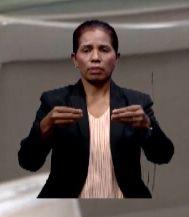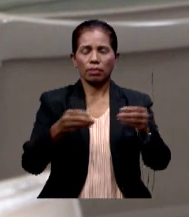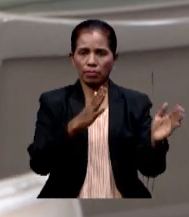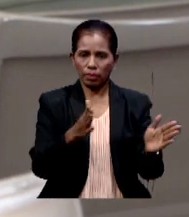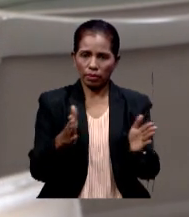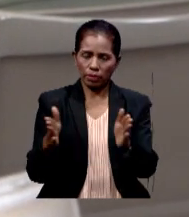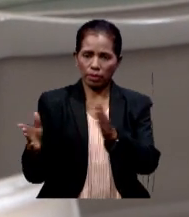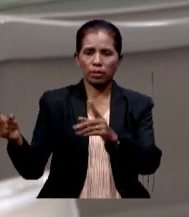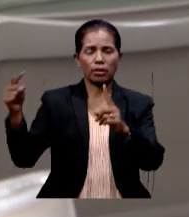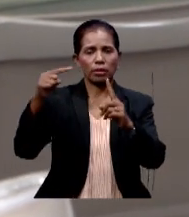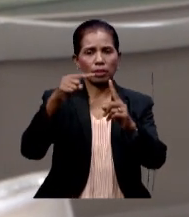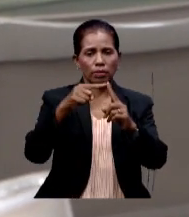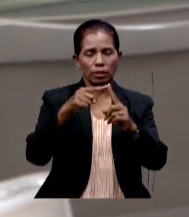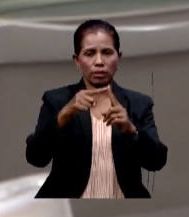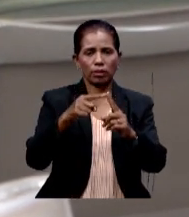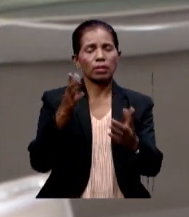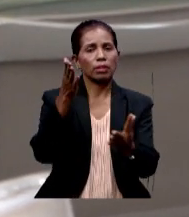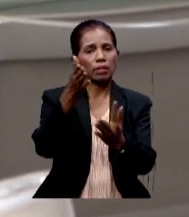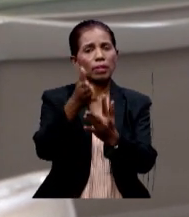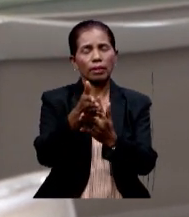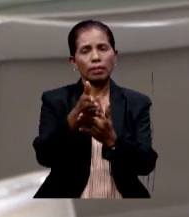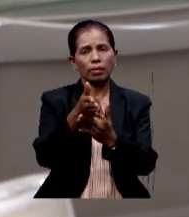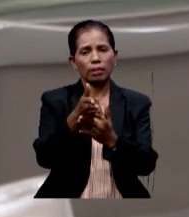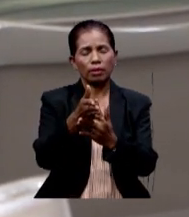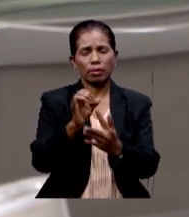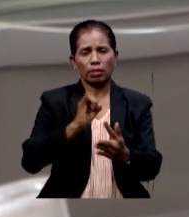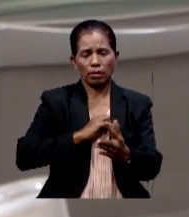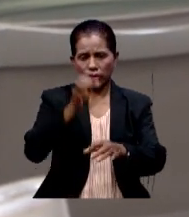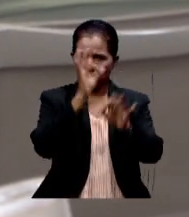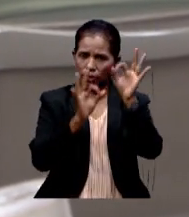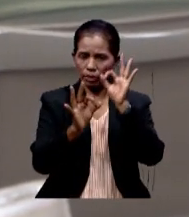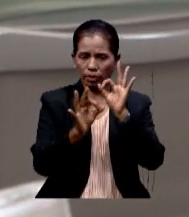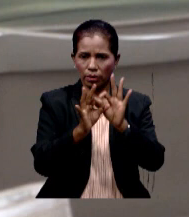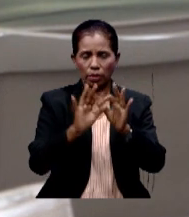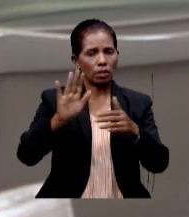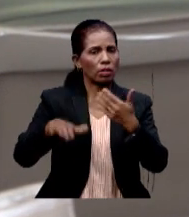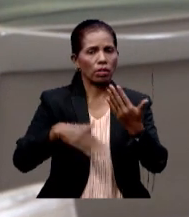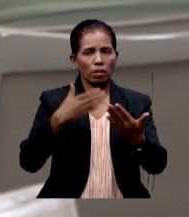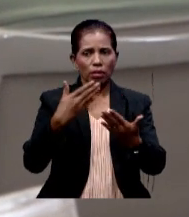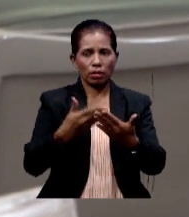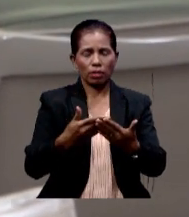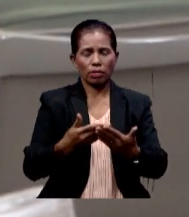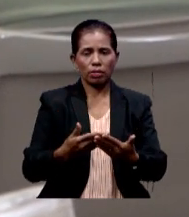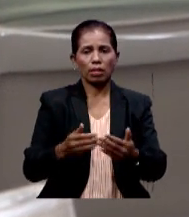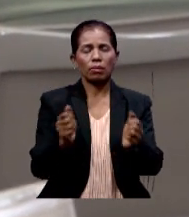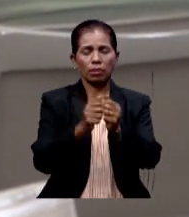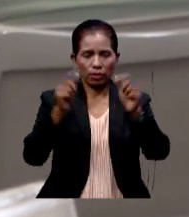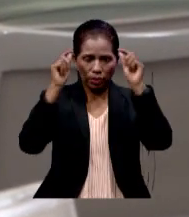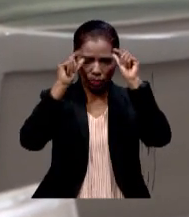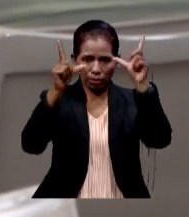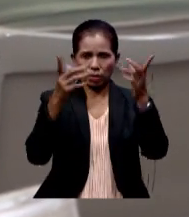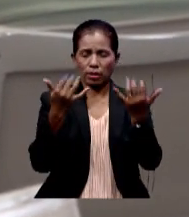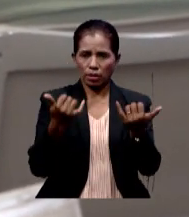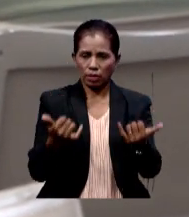through its final step, and I hope you will all agree with me that Timor-Leste is now in